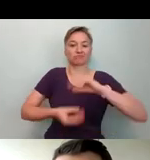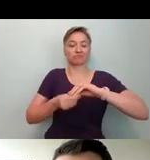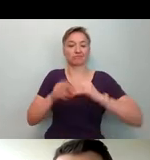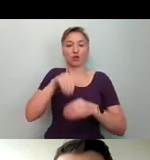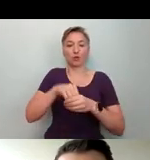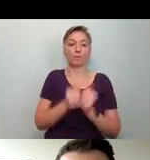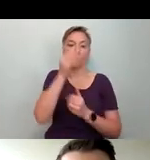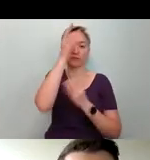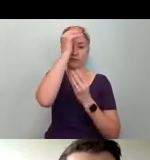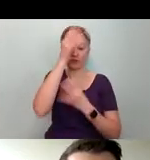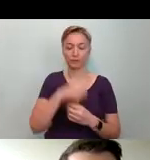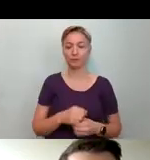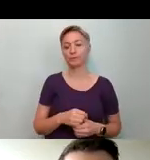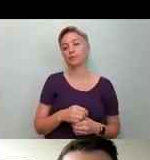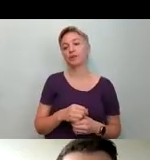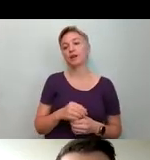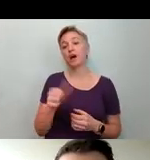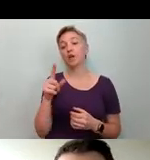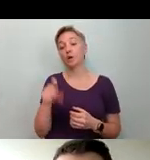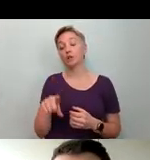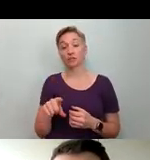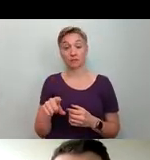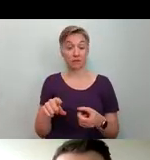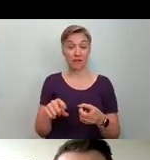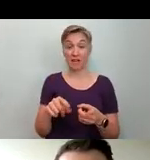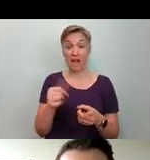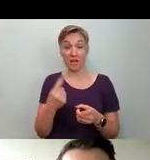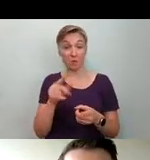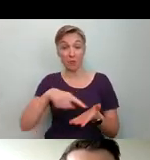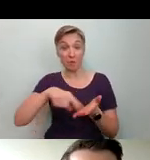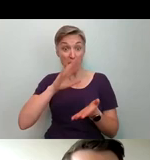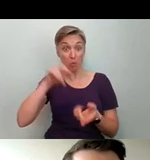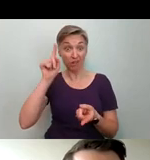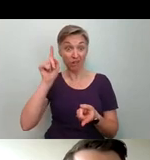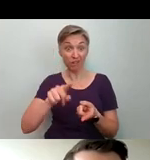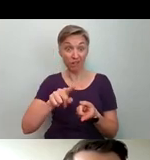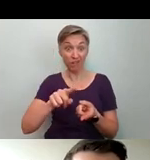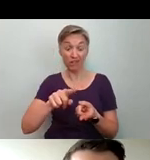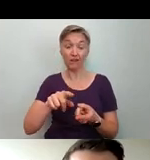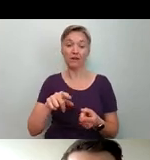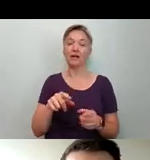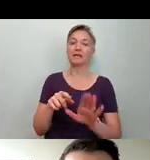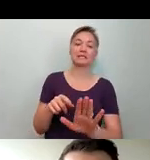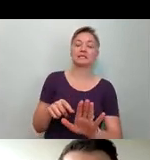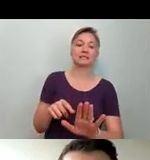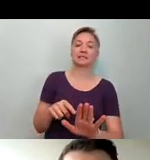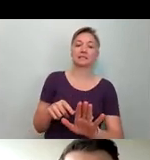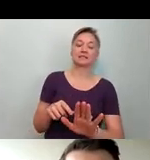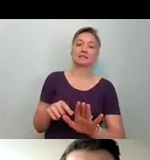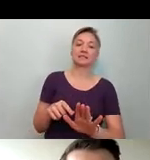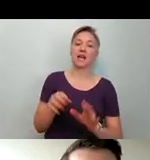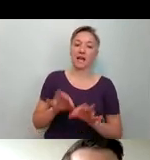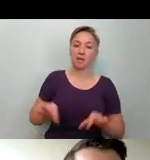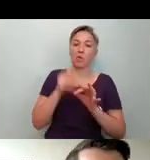that came up in there is about reducing pay, and it's important for everyone to know that this exercise, this project is not intended to